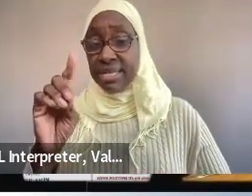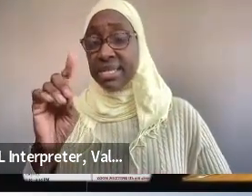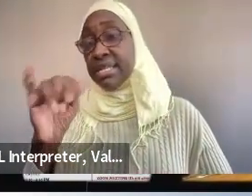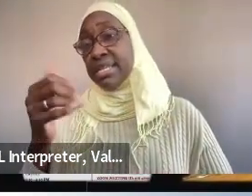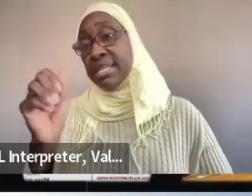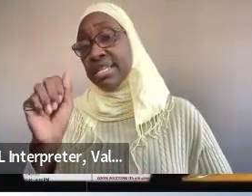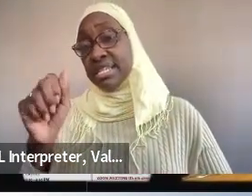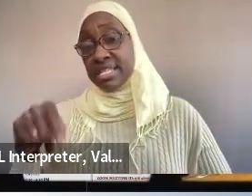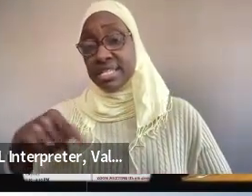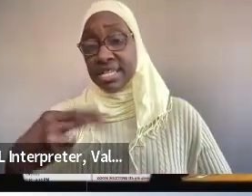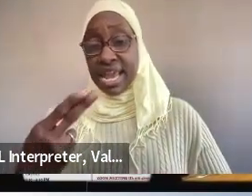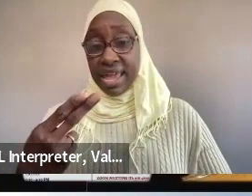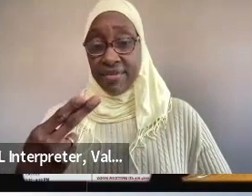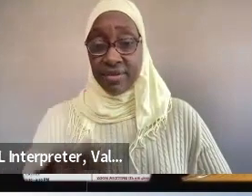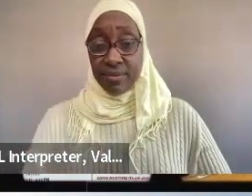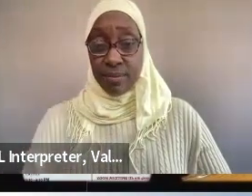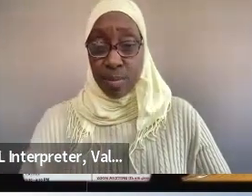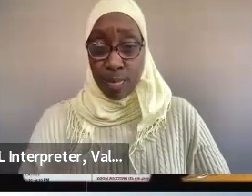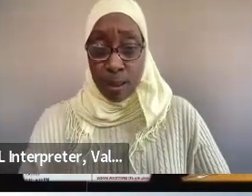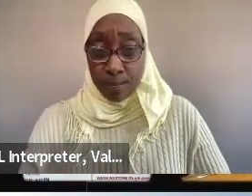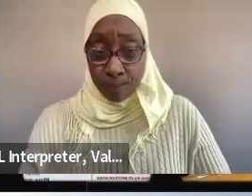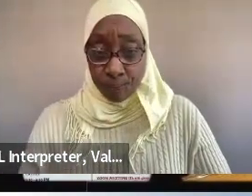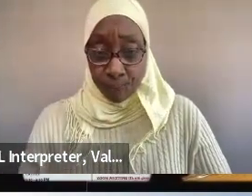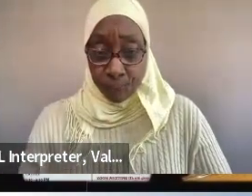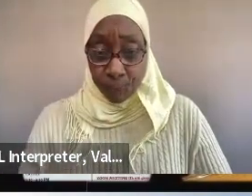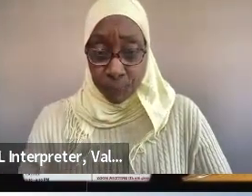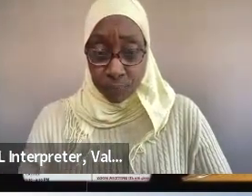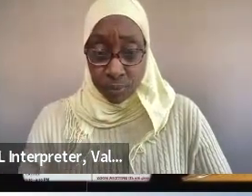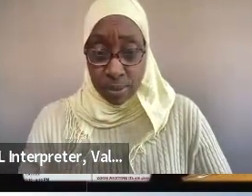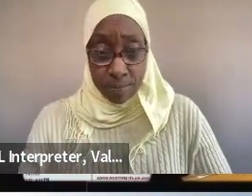heated or like watched. Can you talk a little bit more about what?